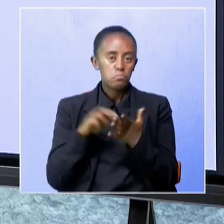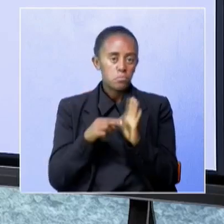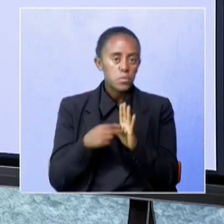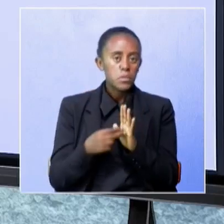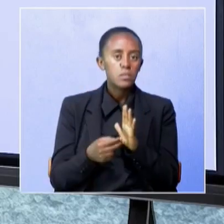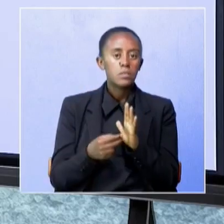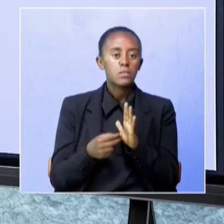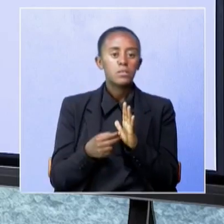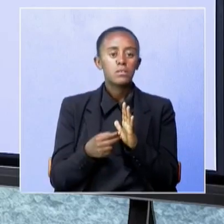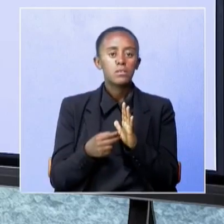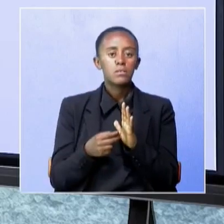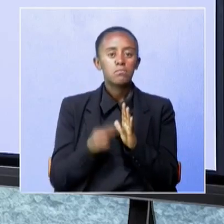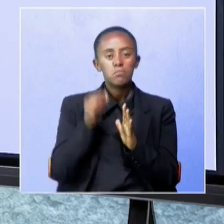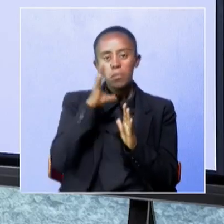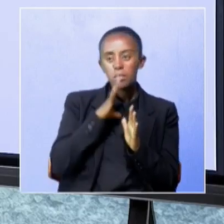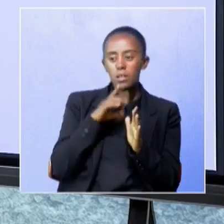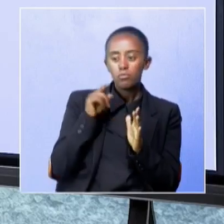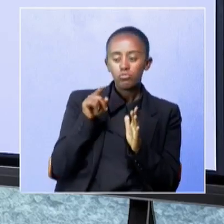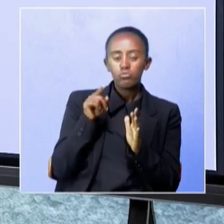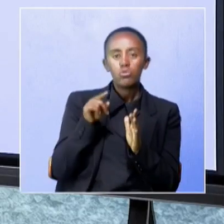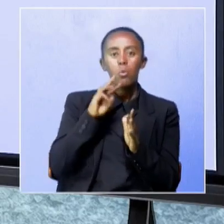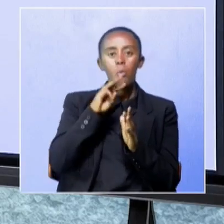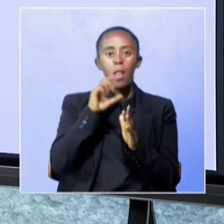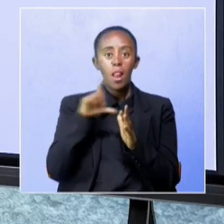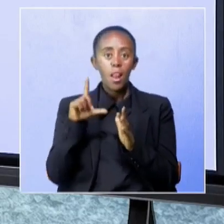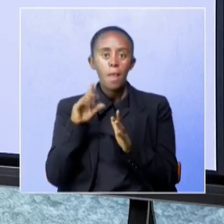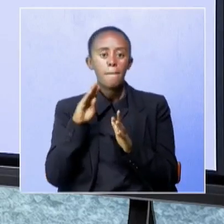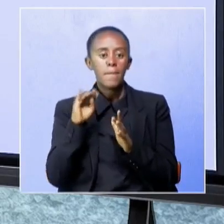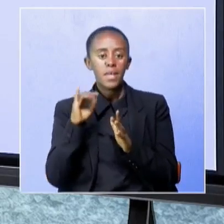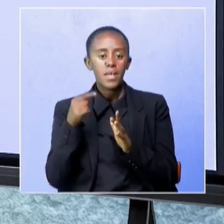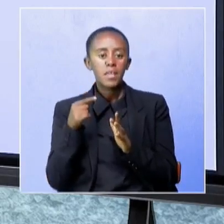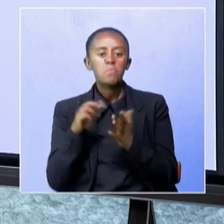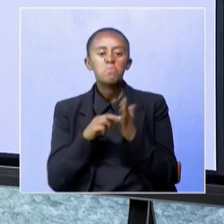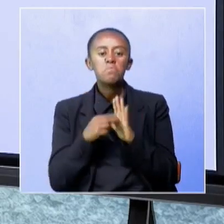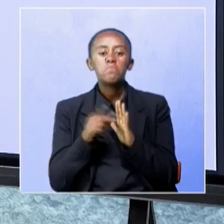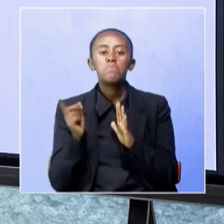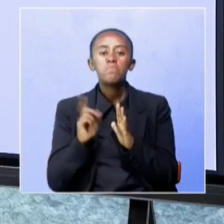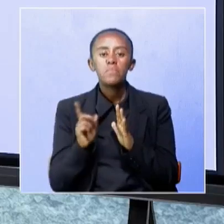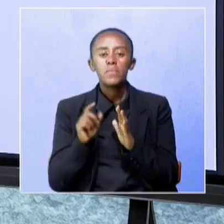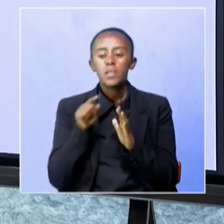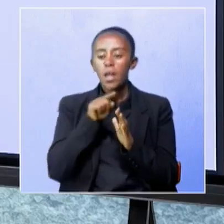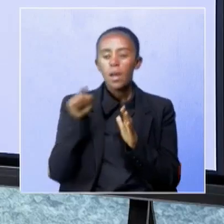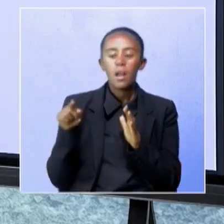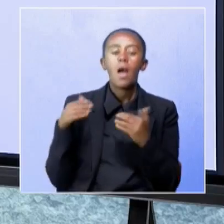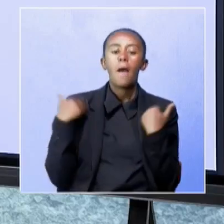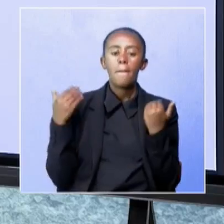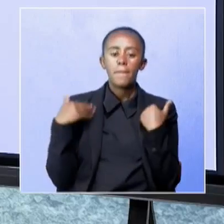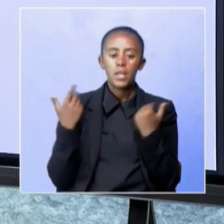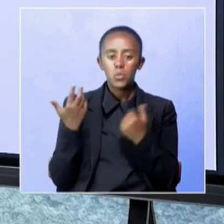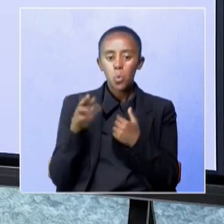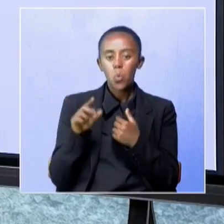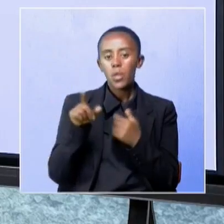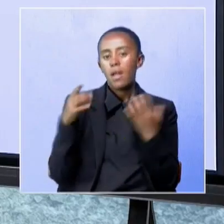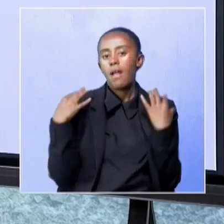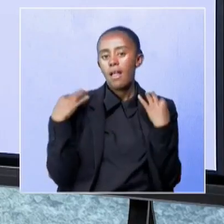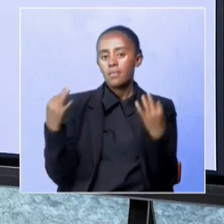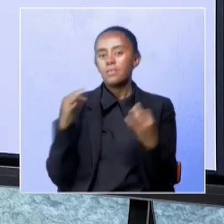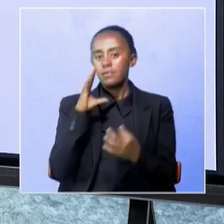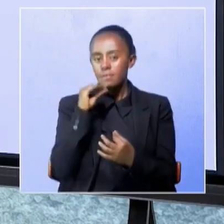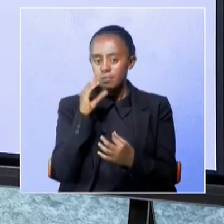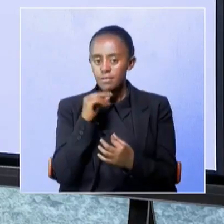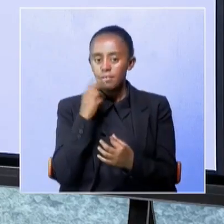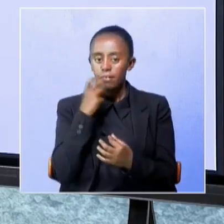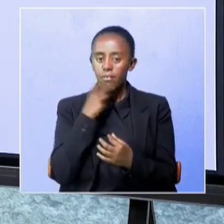we're talking about a person's well-being, we're talking about their what? Their happiness or their health.